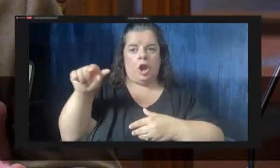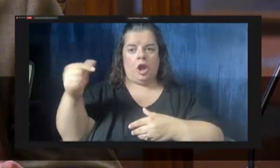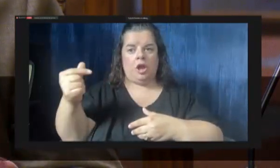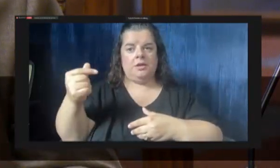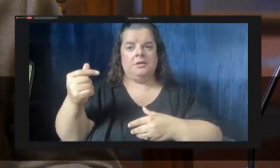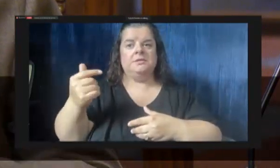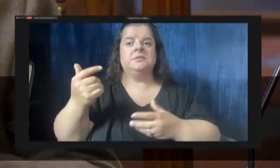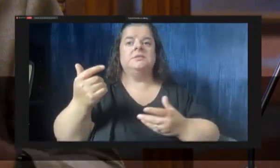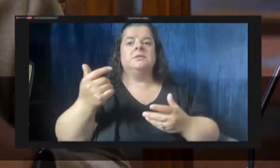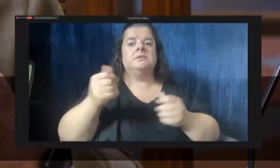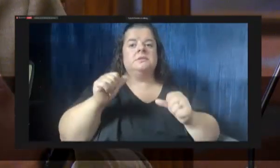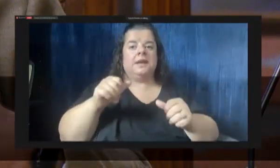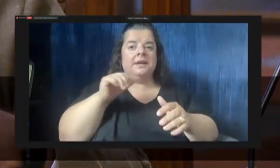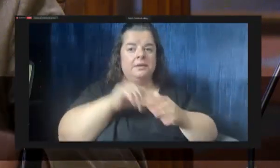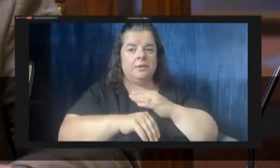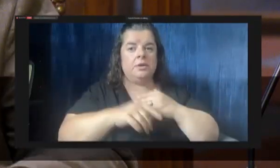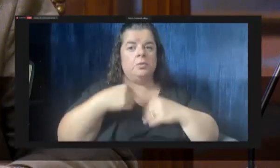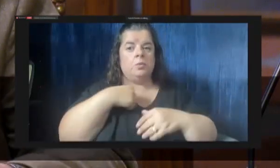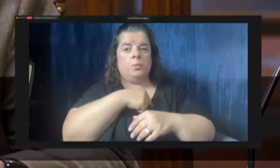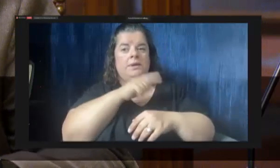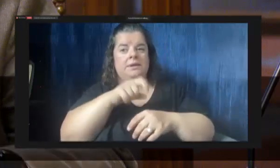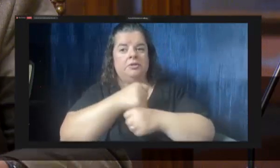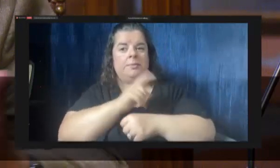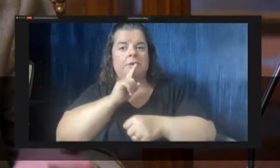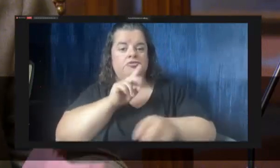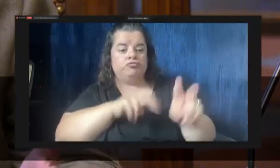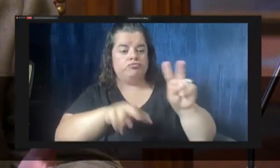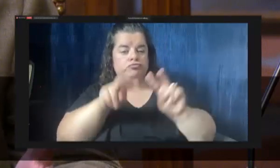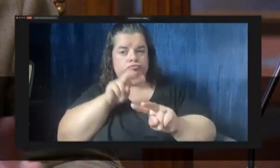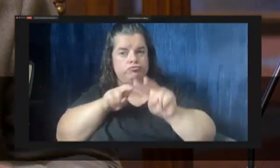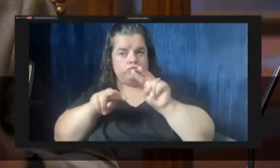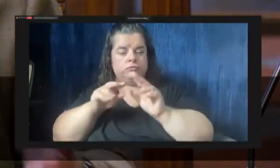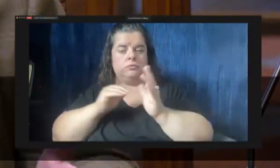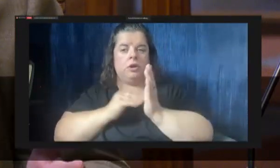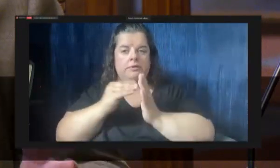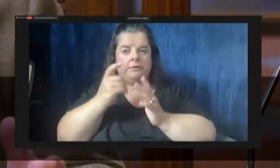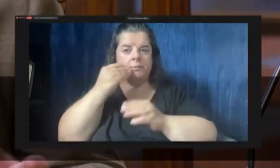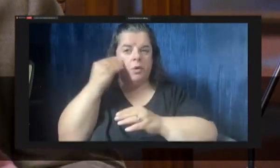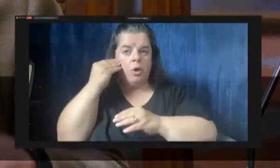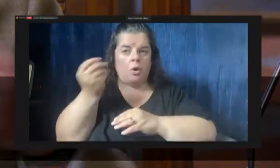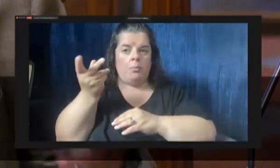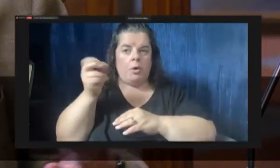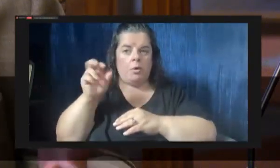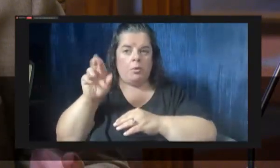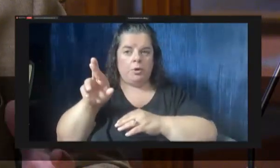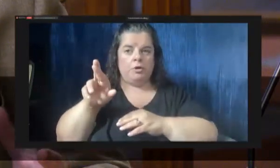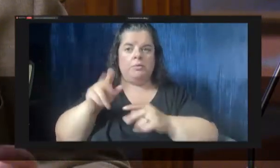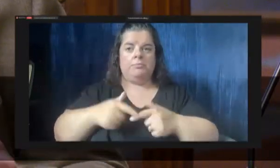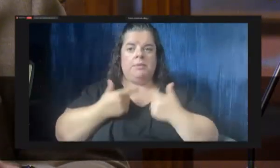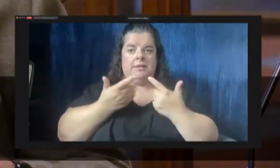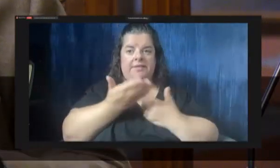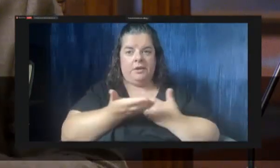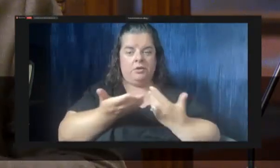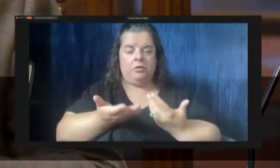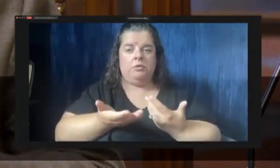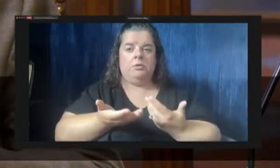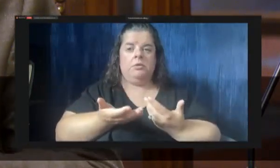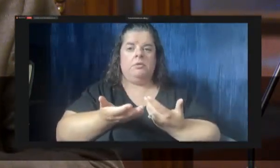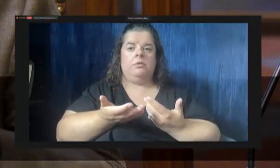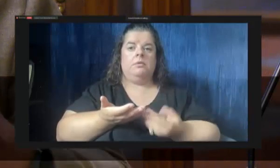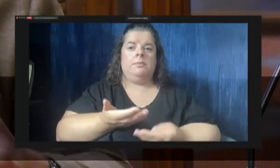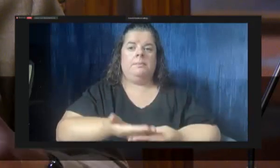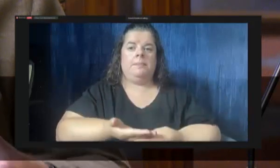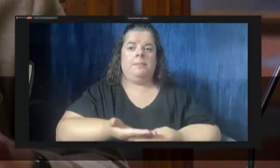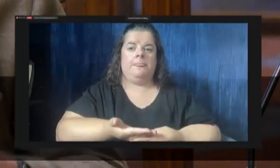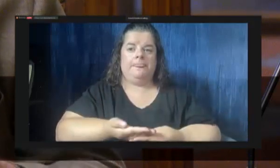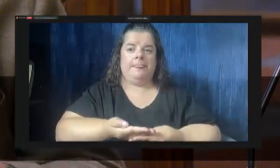traps can go in those. We need to make sure they're monitored by a homeowner or a resident or somebody, and then